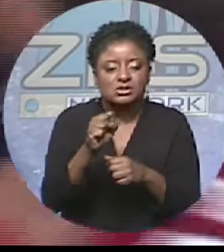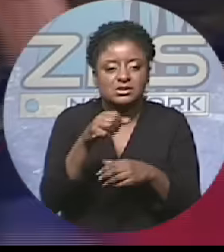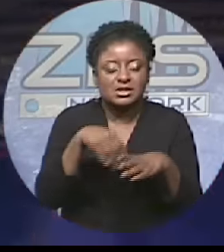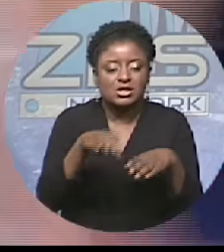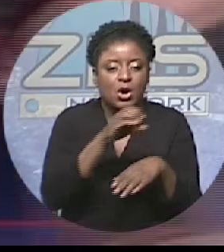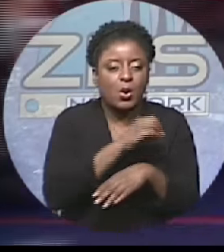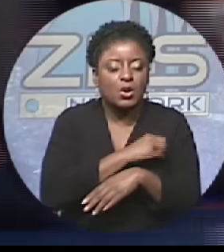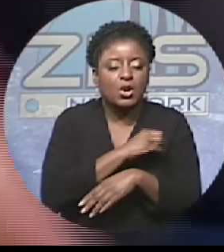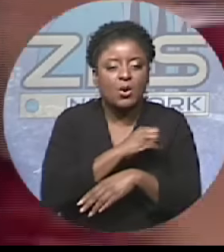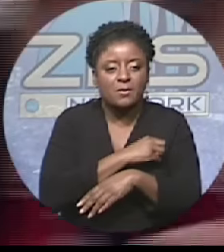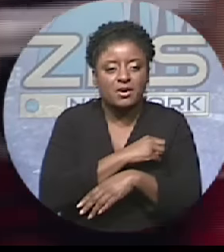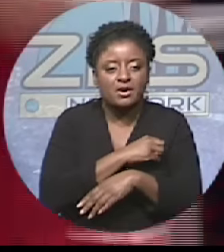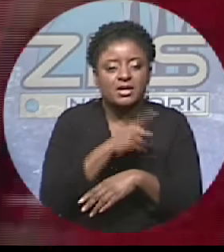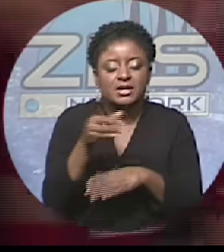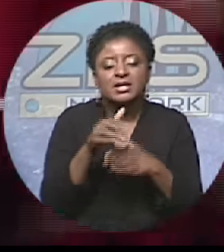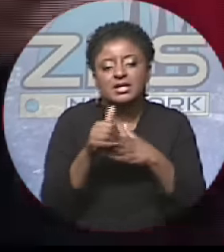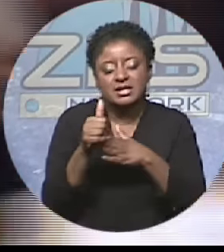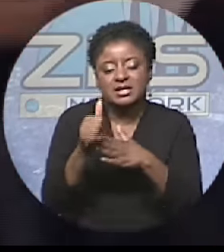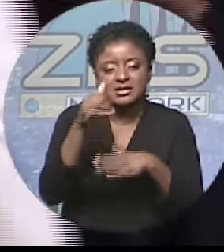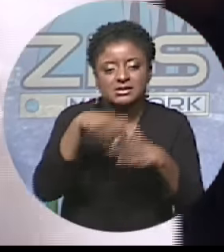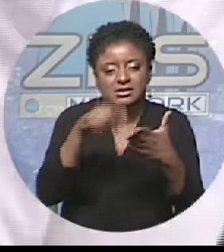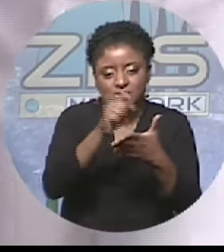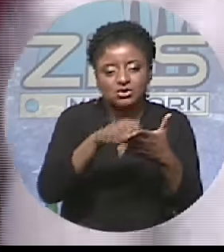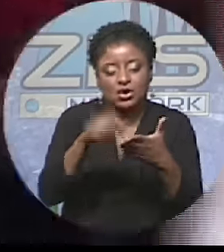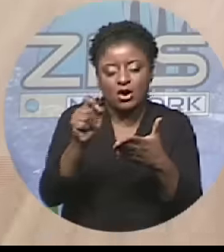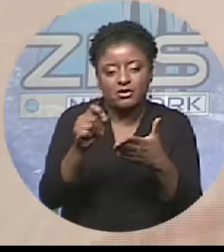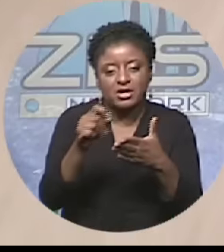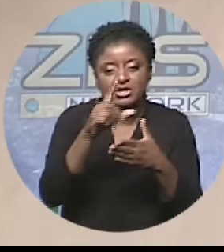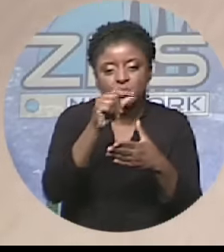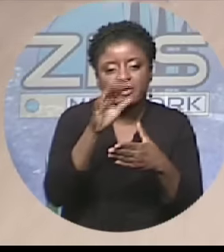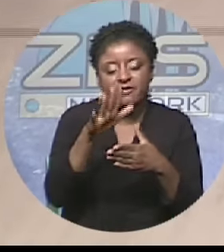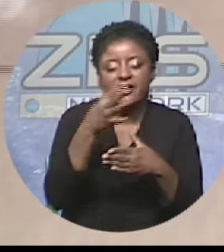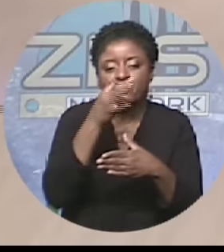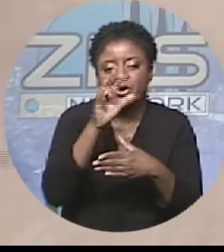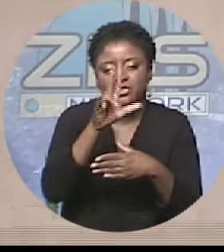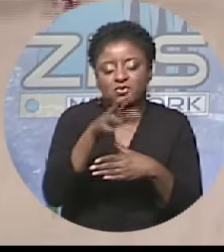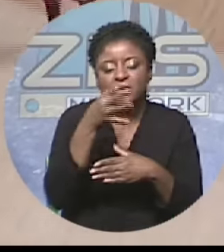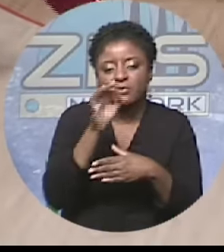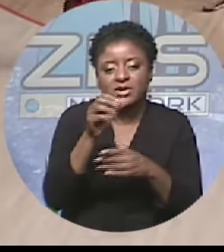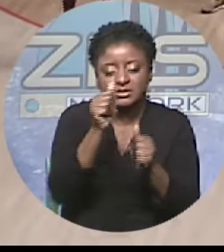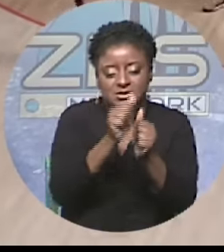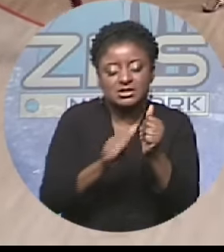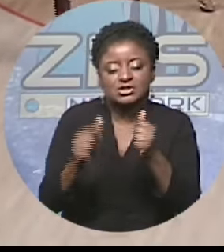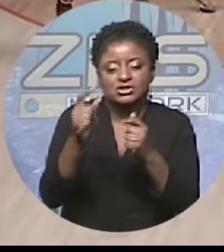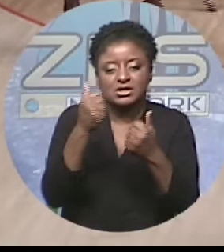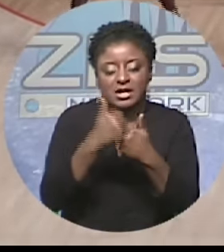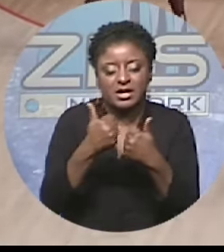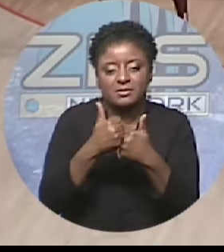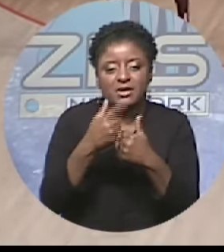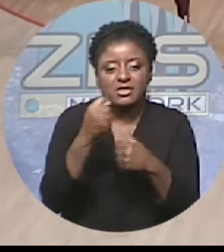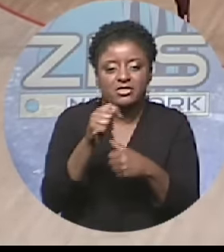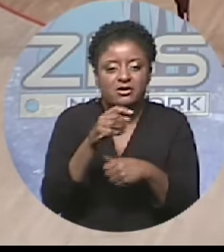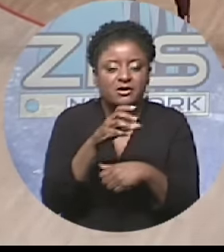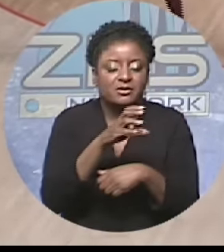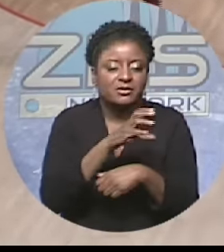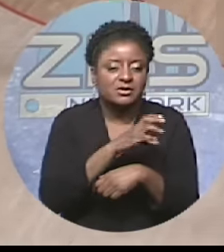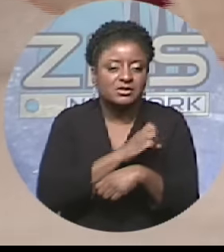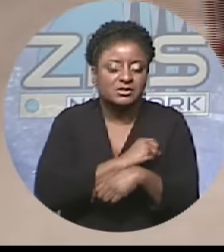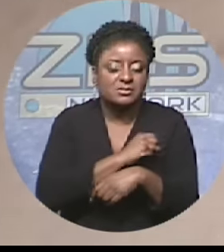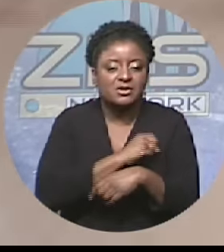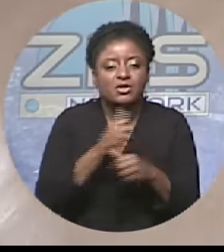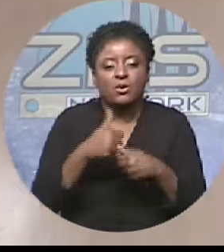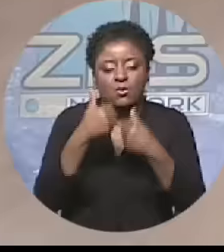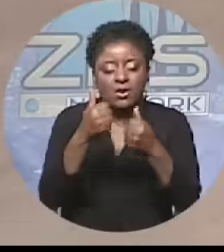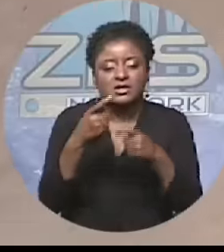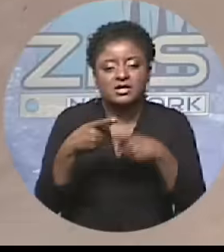all semifinalists in scoring, averaging 25.3 points per game. The Naismith Award is handed out to the top player in college